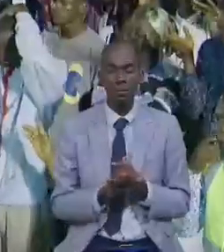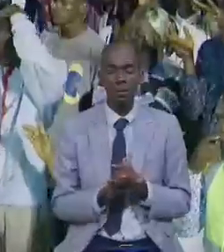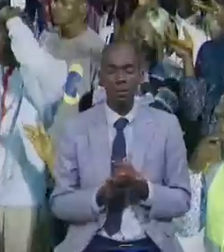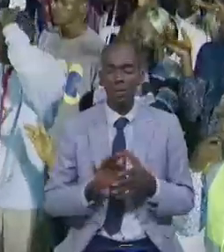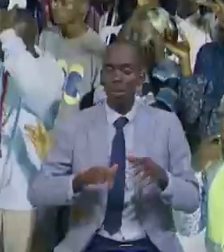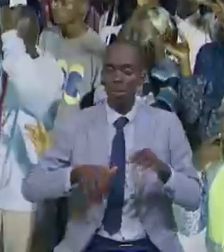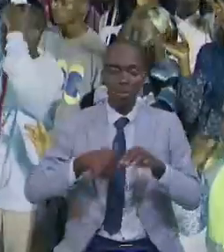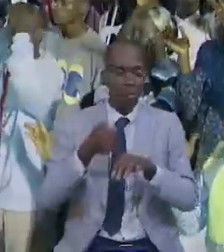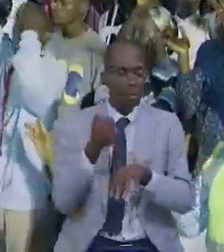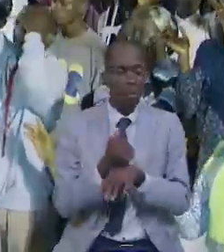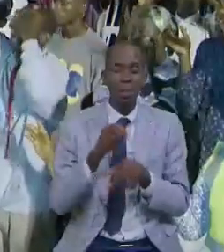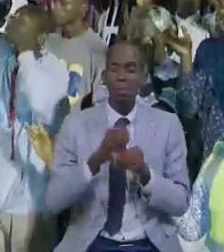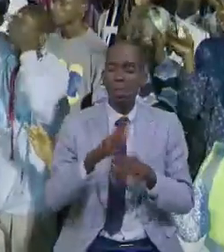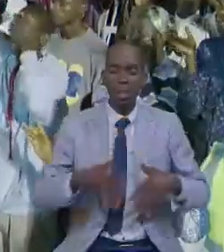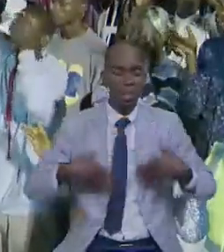Confirmation in your life.